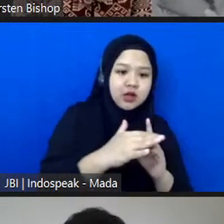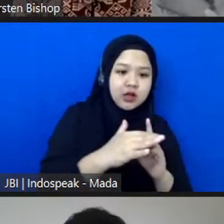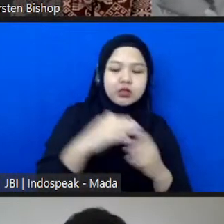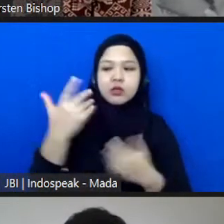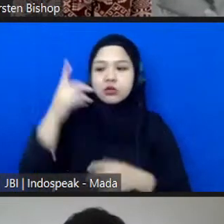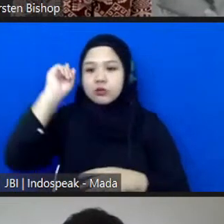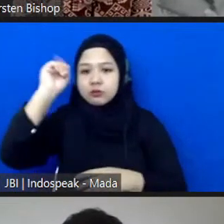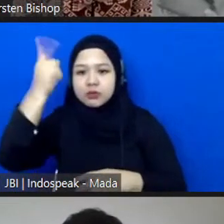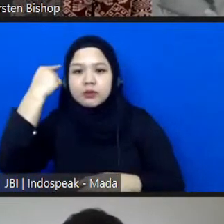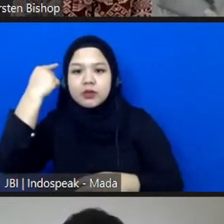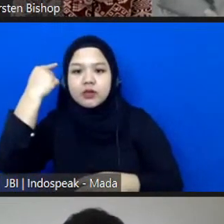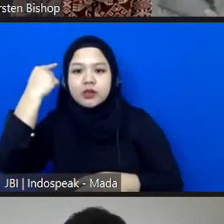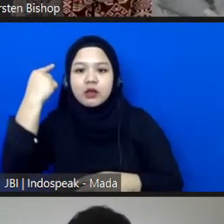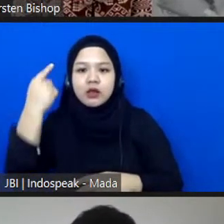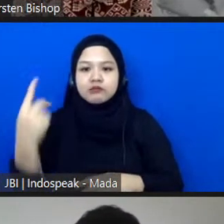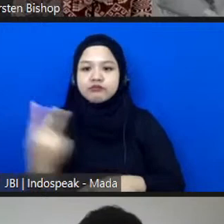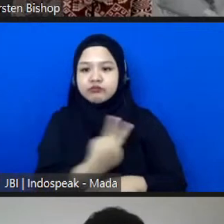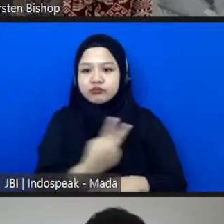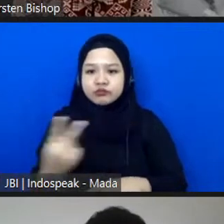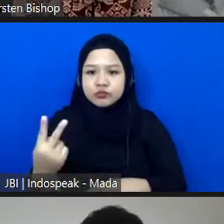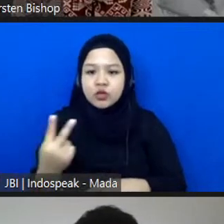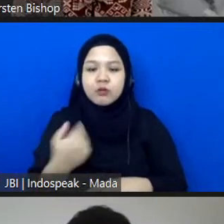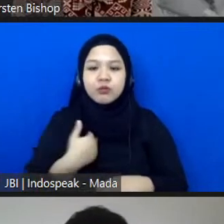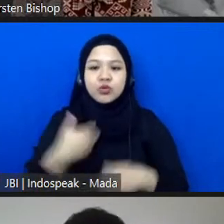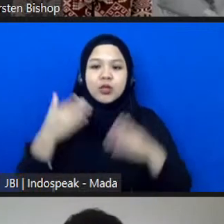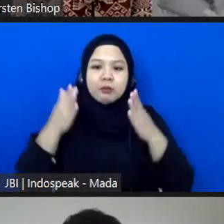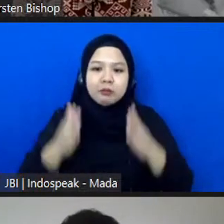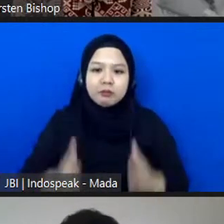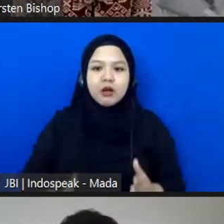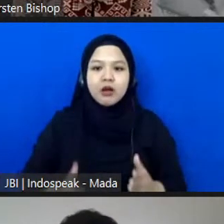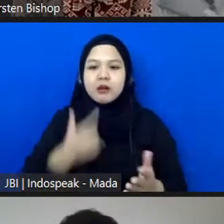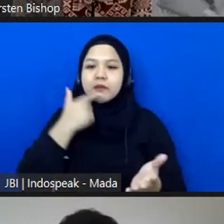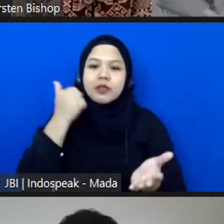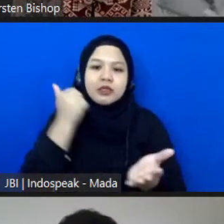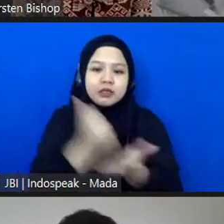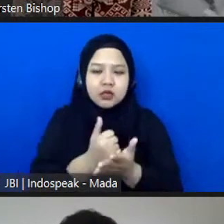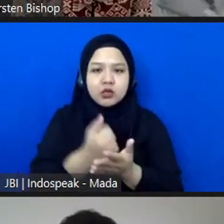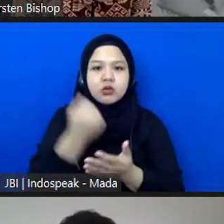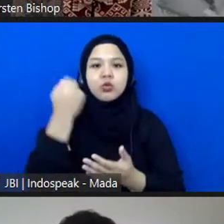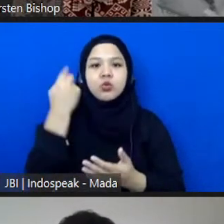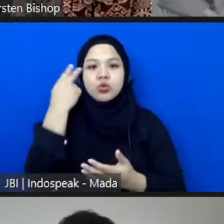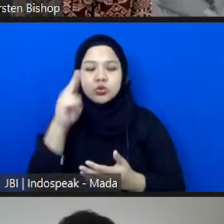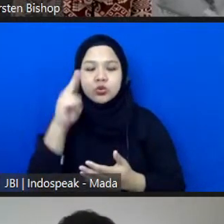role, very important roles that they play in, that they must fulfill.